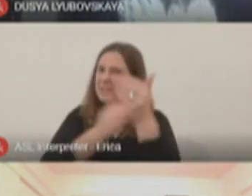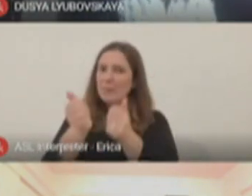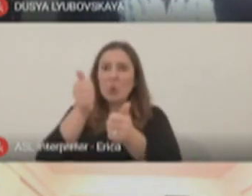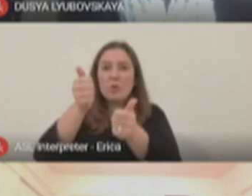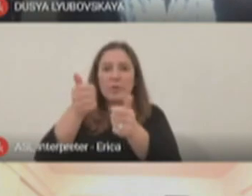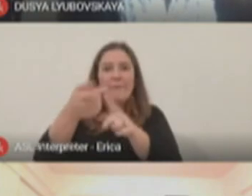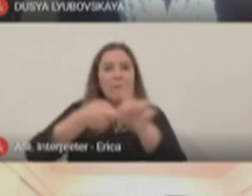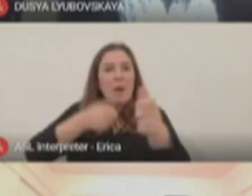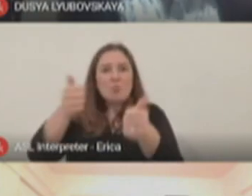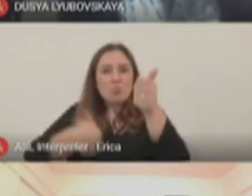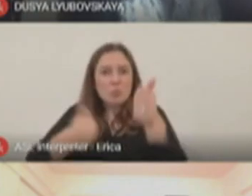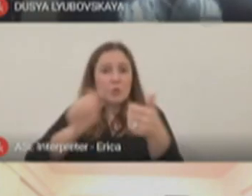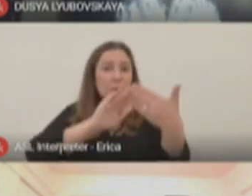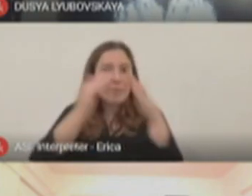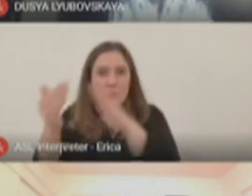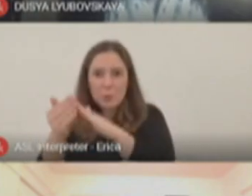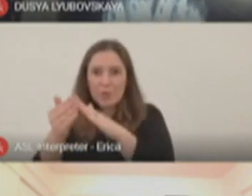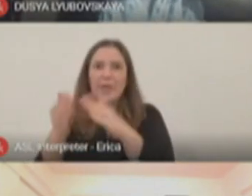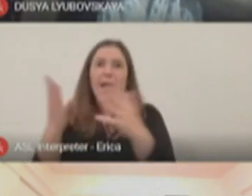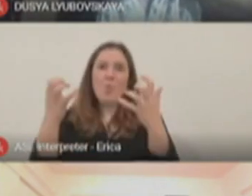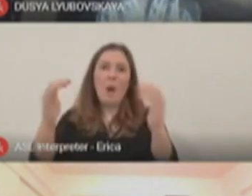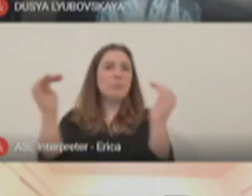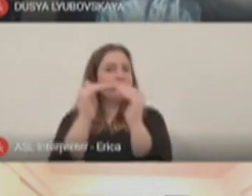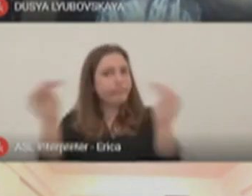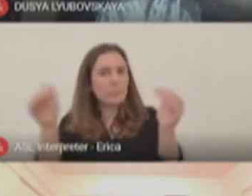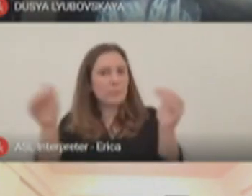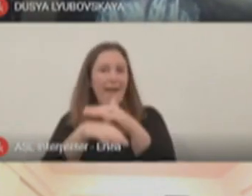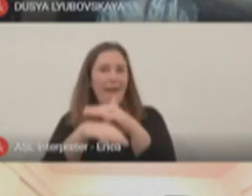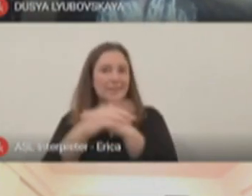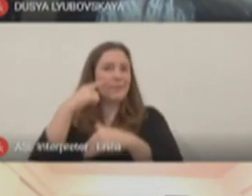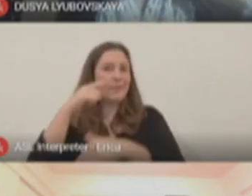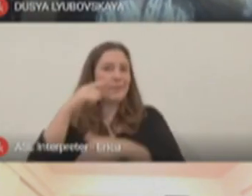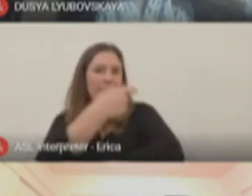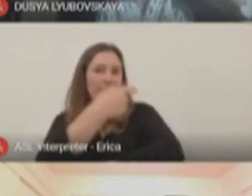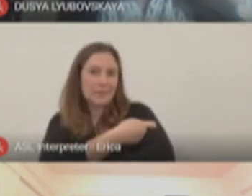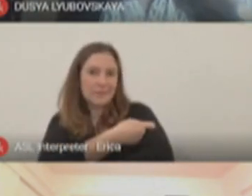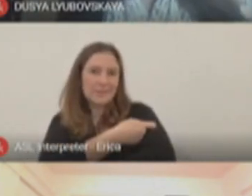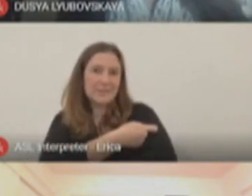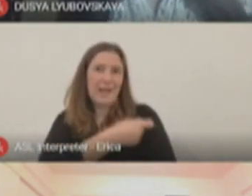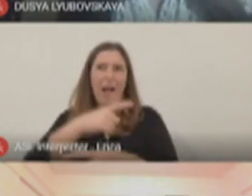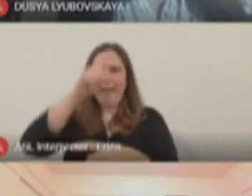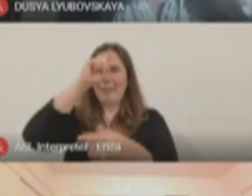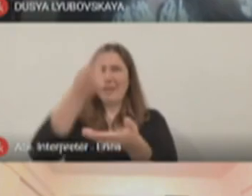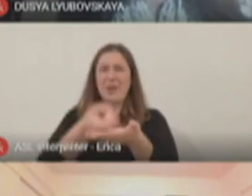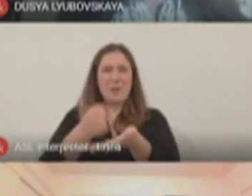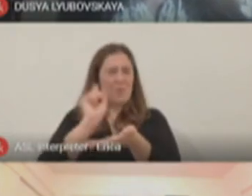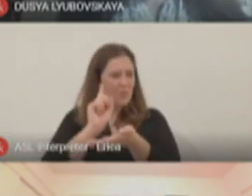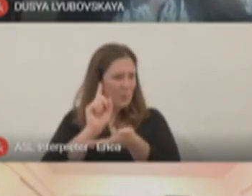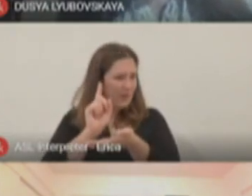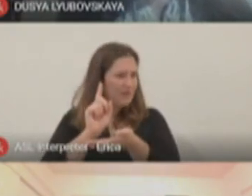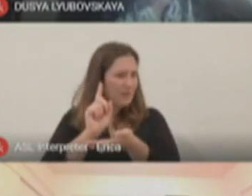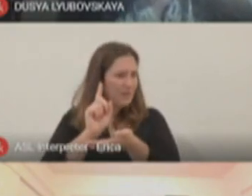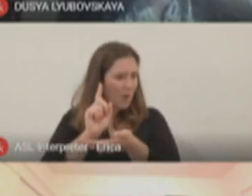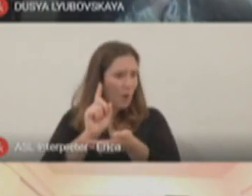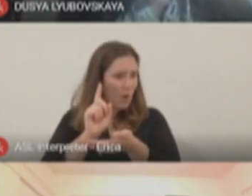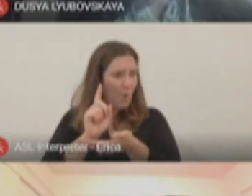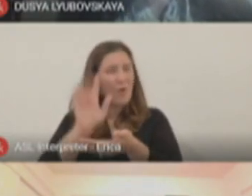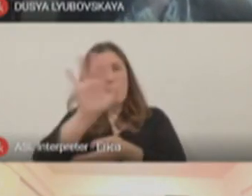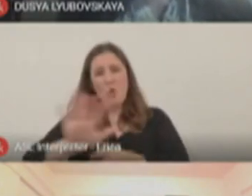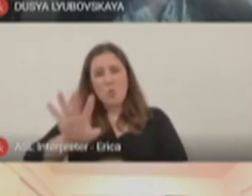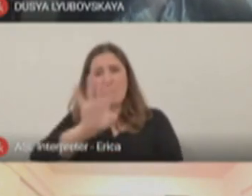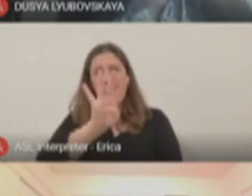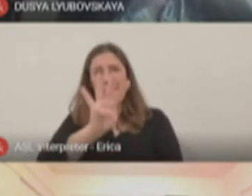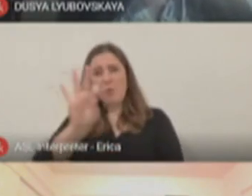As of about a week ago, our data is from the 15th, about 49%